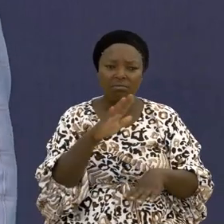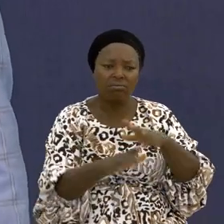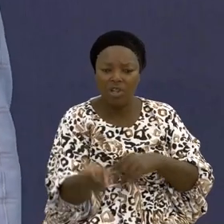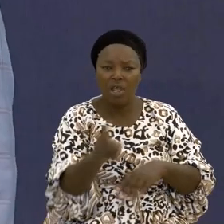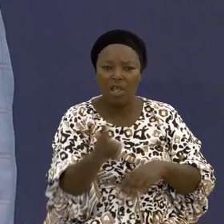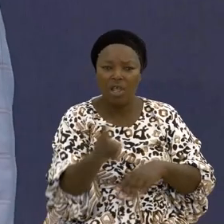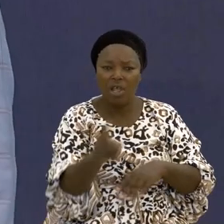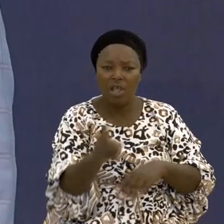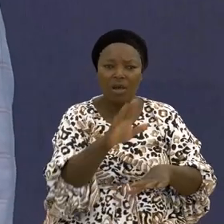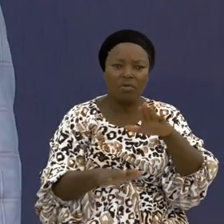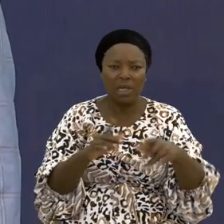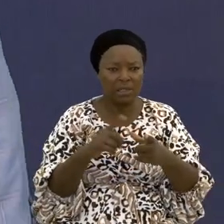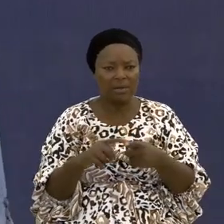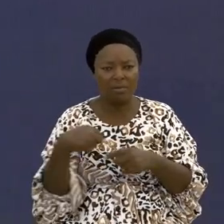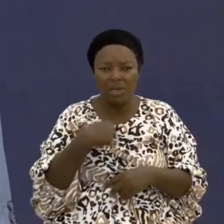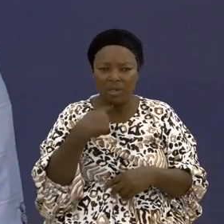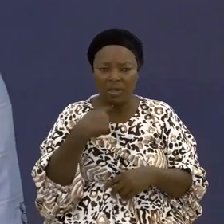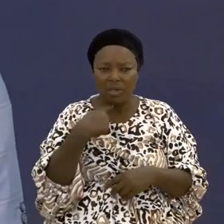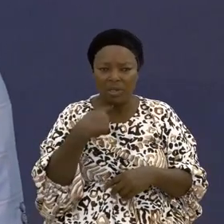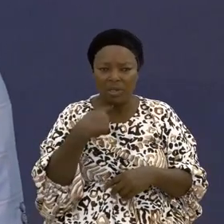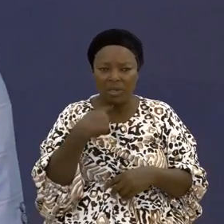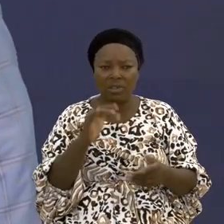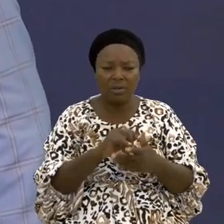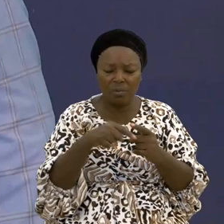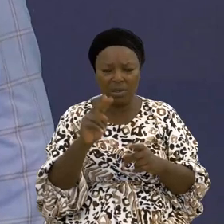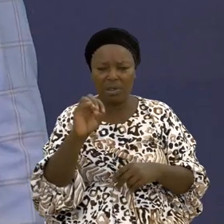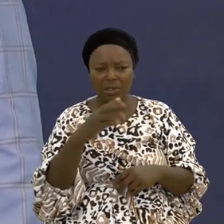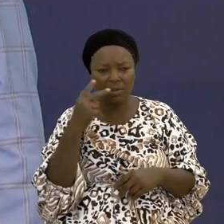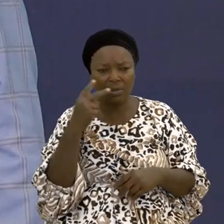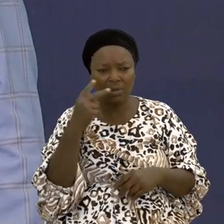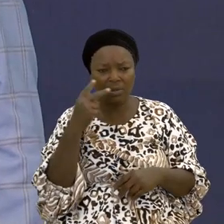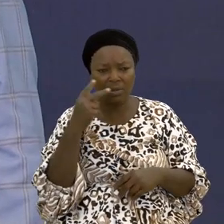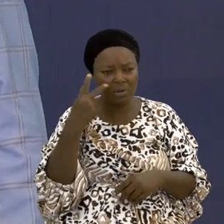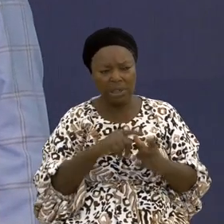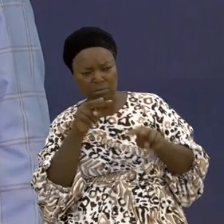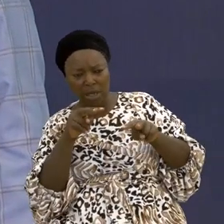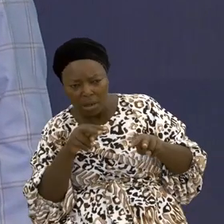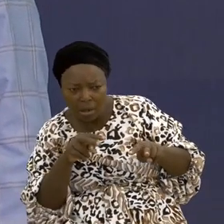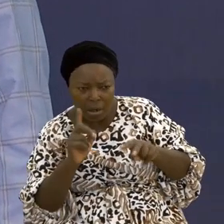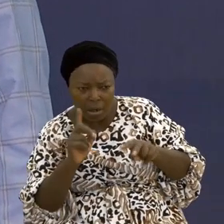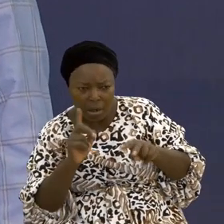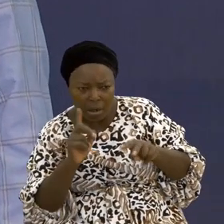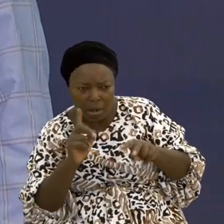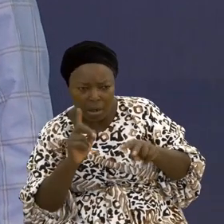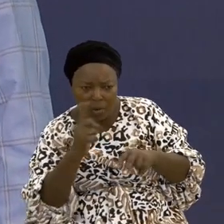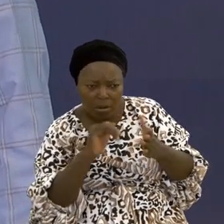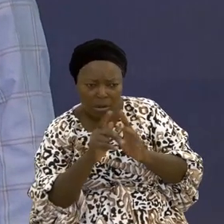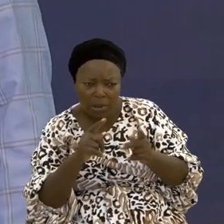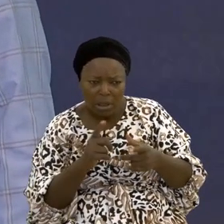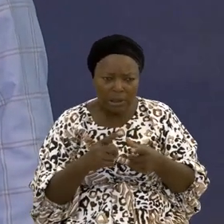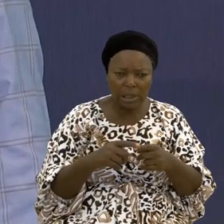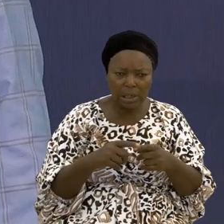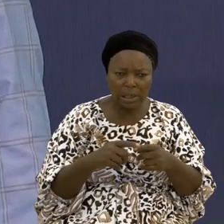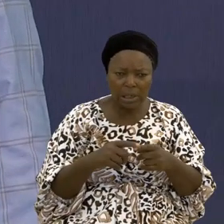told, Nebuchadnezzar rose up, and he looked, he peeped in. I want to see those men. Israel,